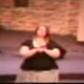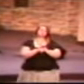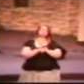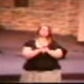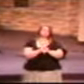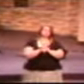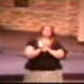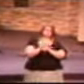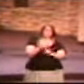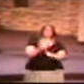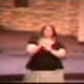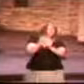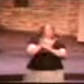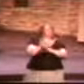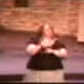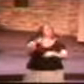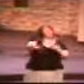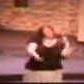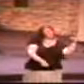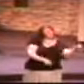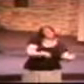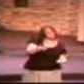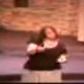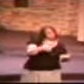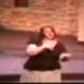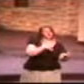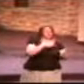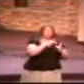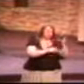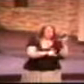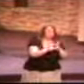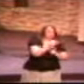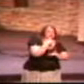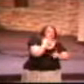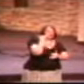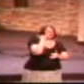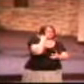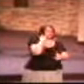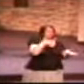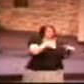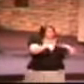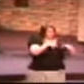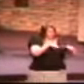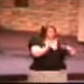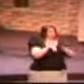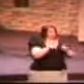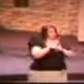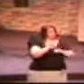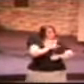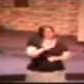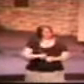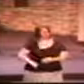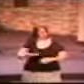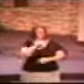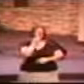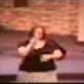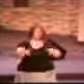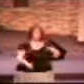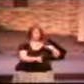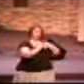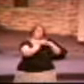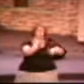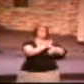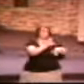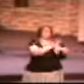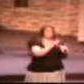and the invitation from Jesus is that if you're going to walk in the way of the kingdom it is not about showing up to church